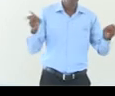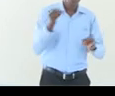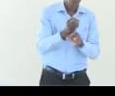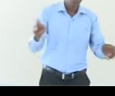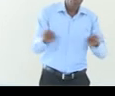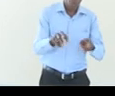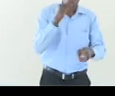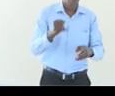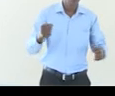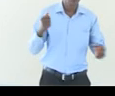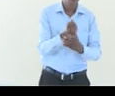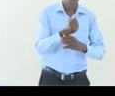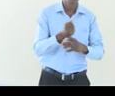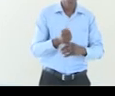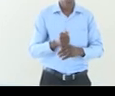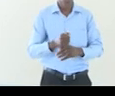Heavenly Father, we thank you.